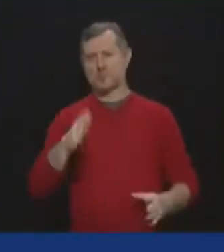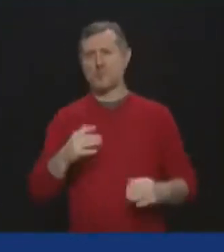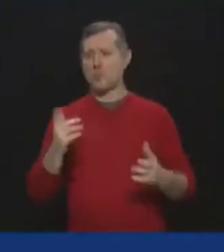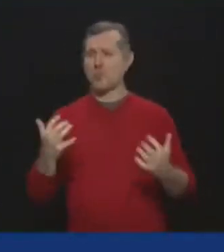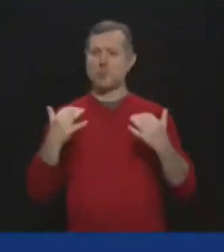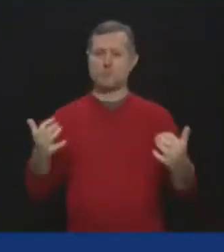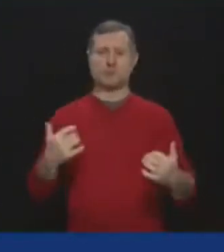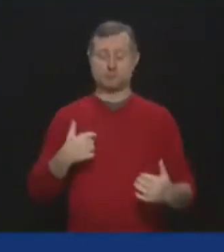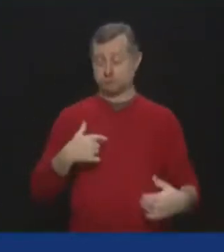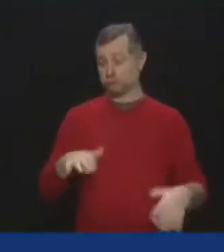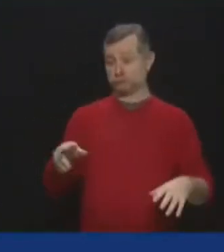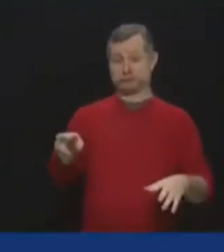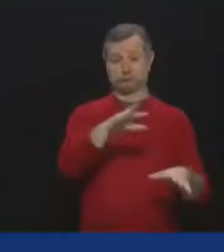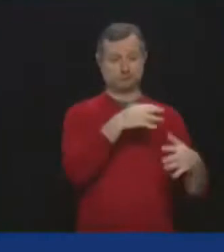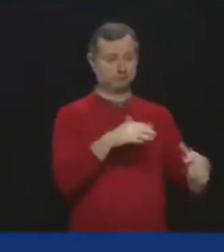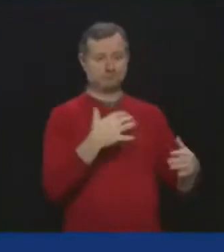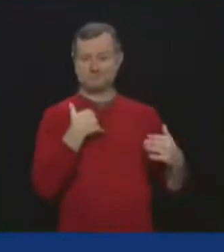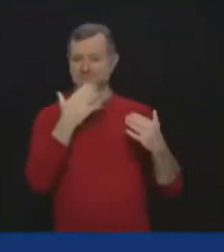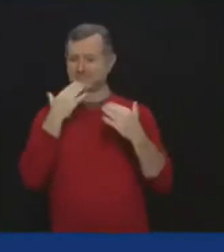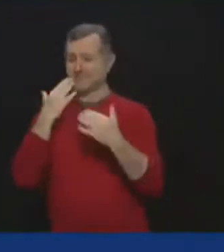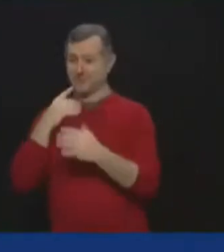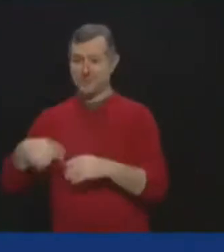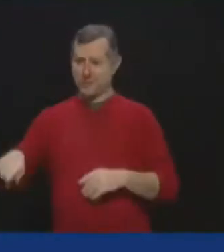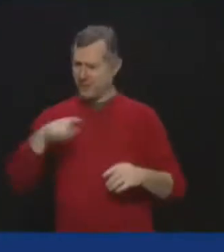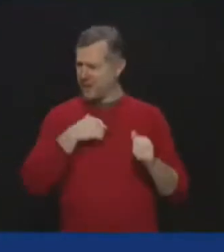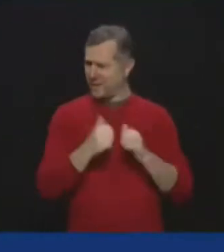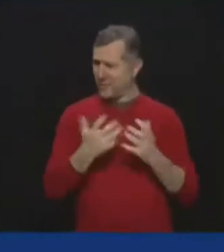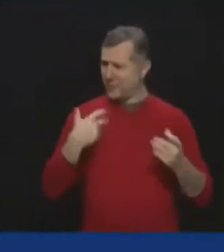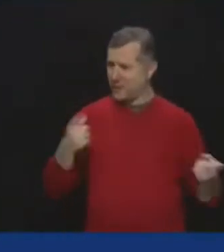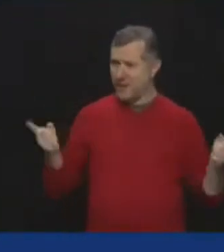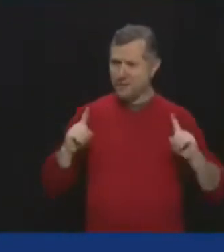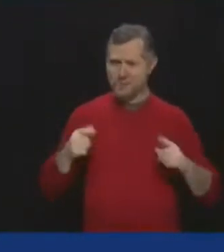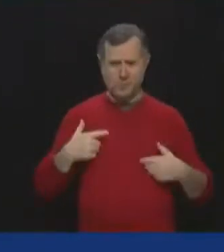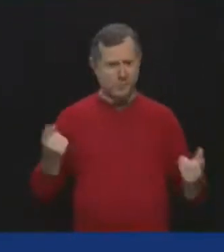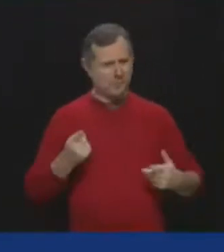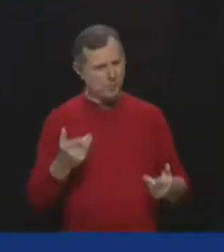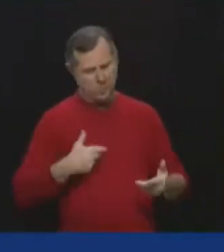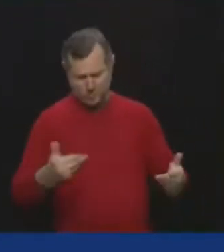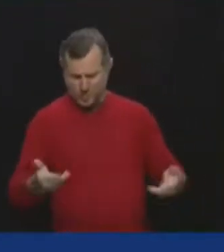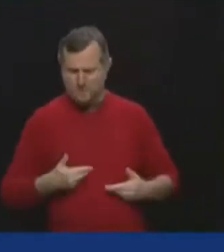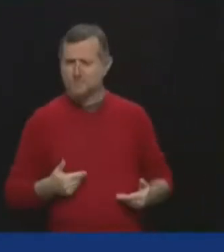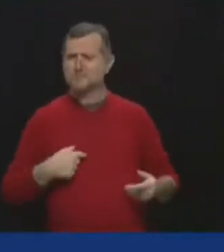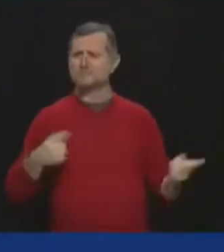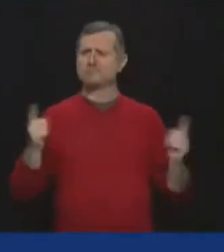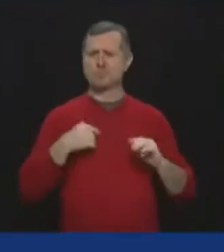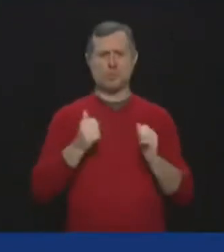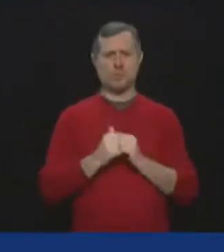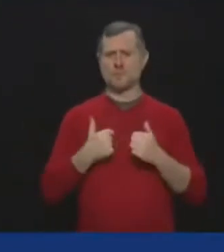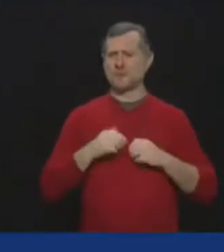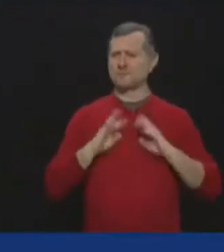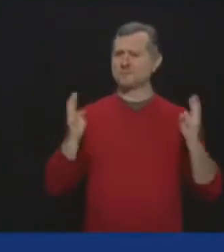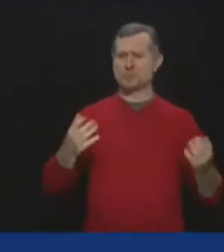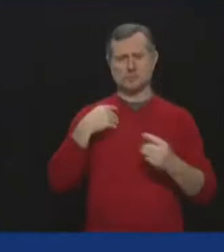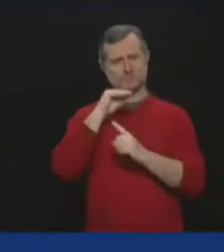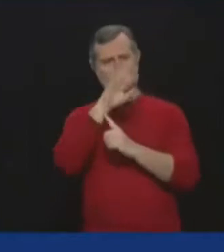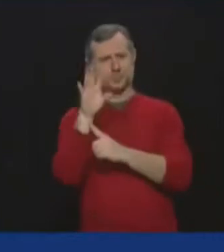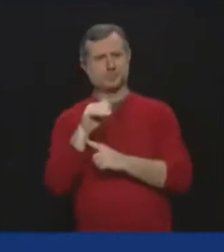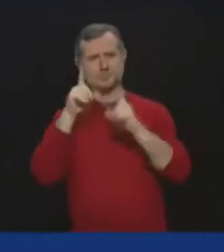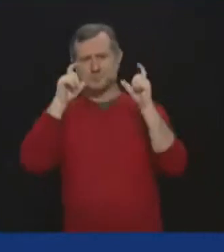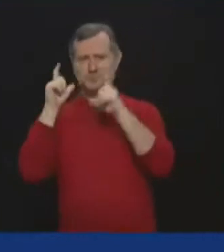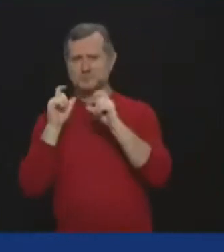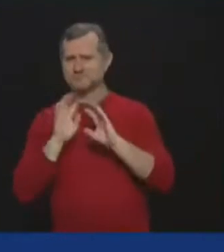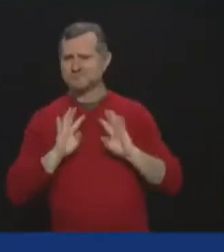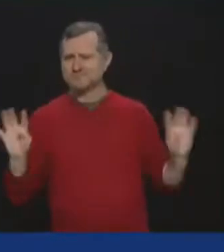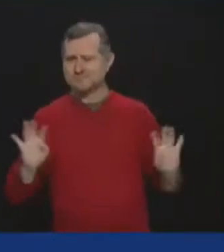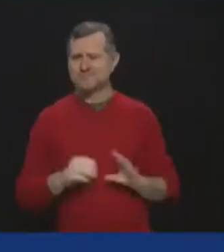And if you want to stand up here because you want to be in the picture, please do. You are always welcome to stand in any picture ever. But it says something.